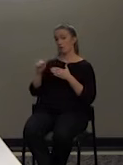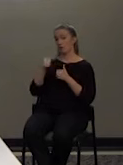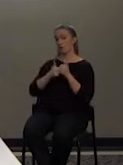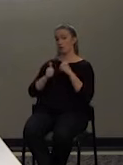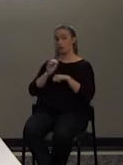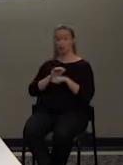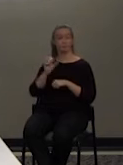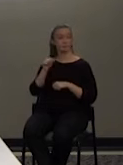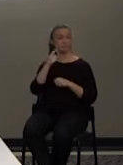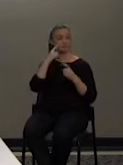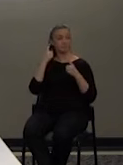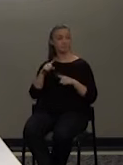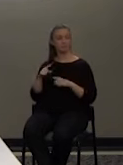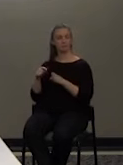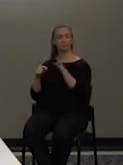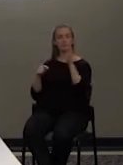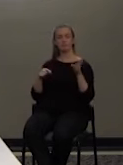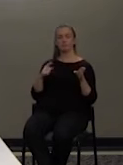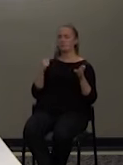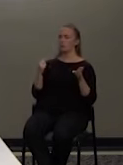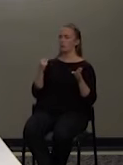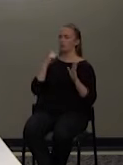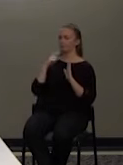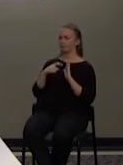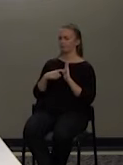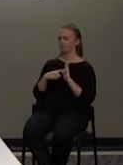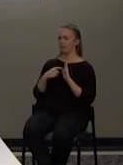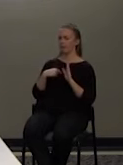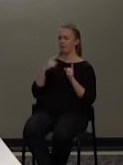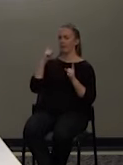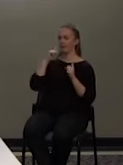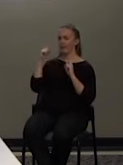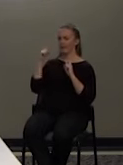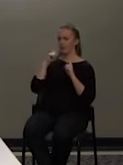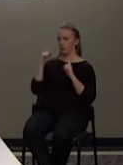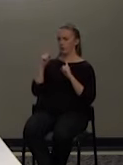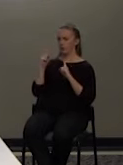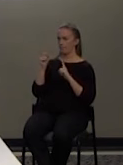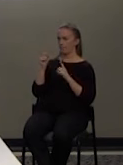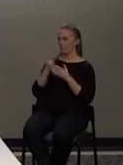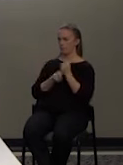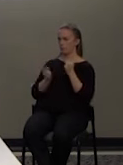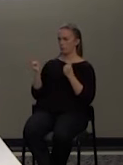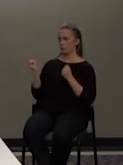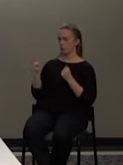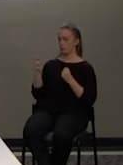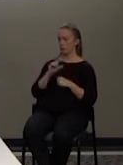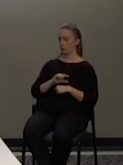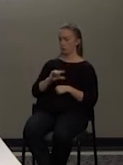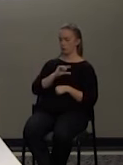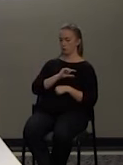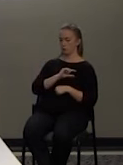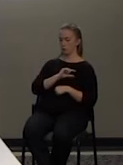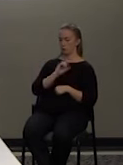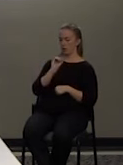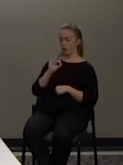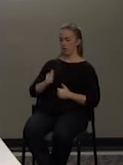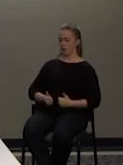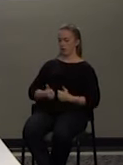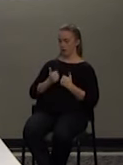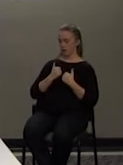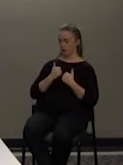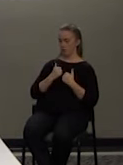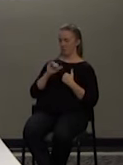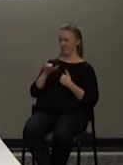Yeah. I agree. One observation I heard repeatedly through both of your presentations was how quality of life. Mm-hmm.